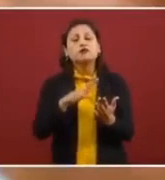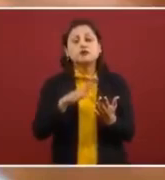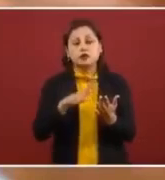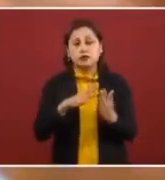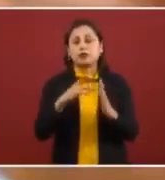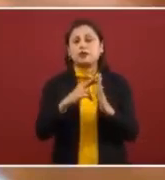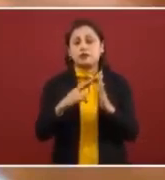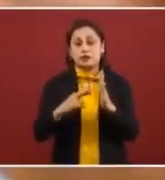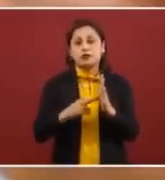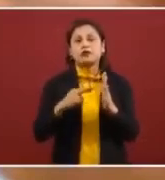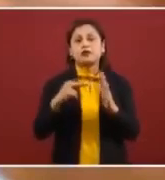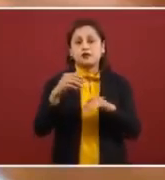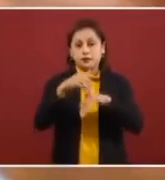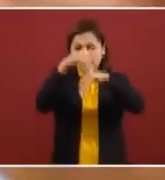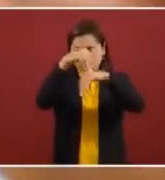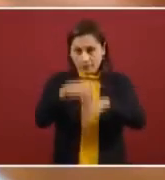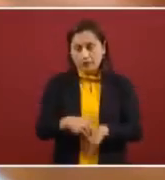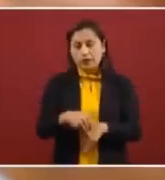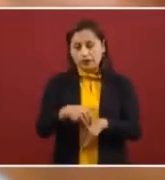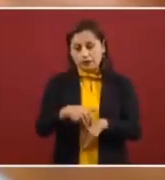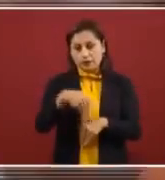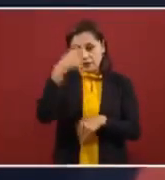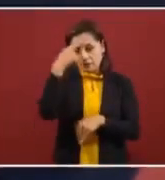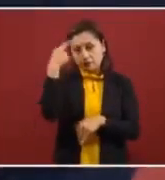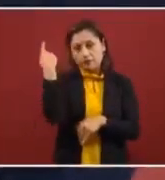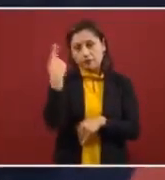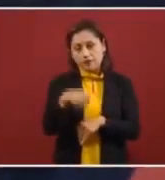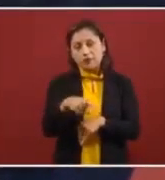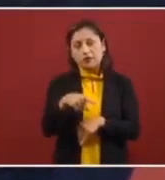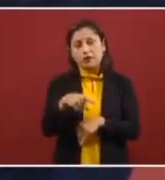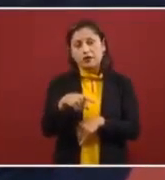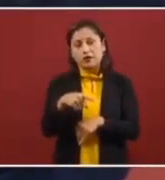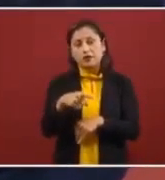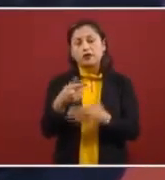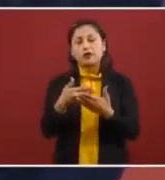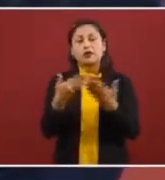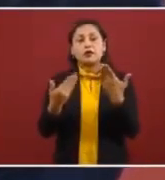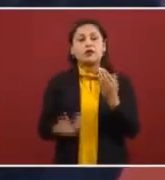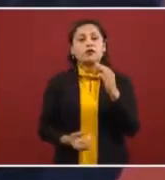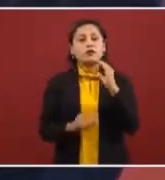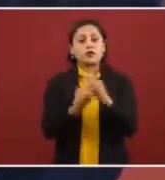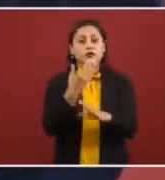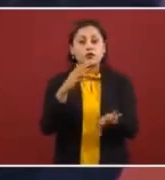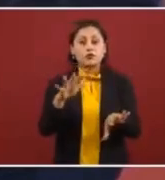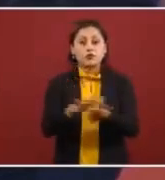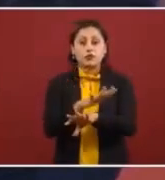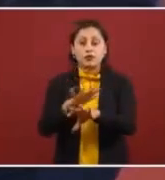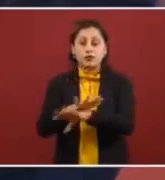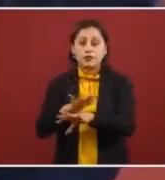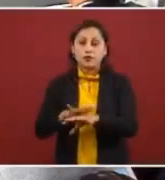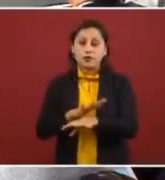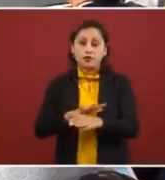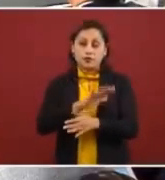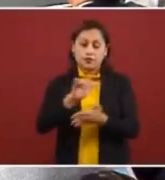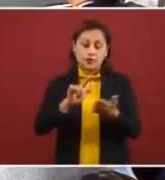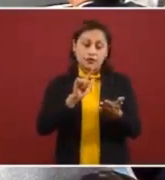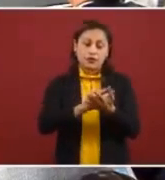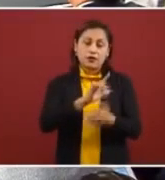And they do have a plan that they're going to be working on to modify the current system.